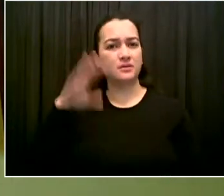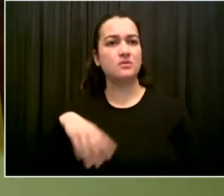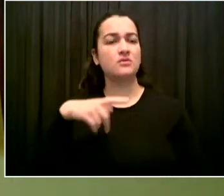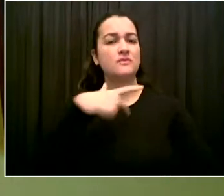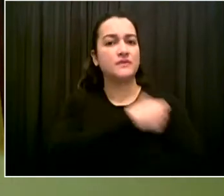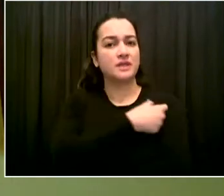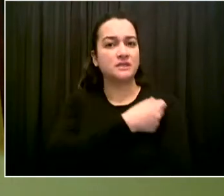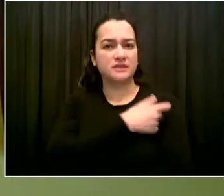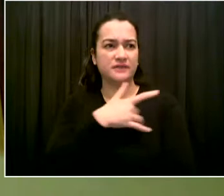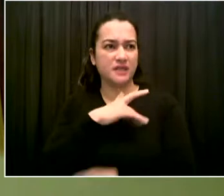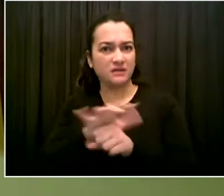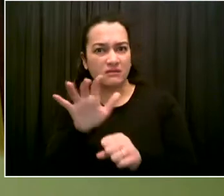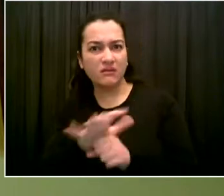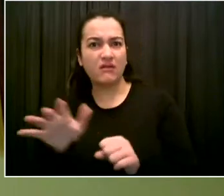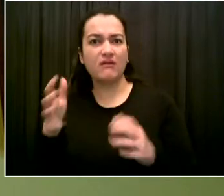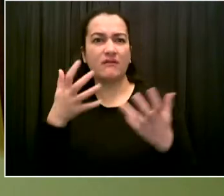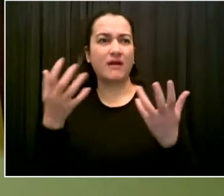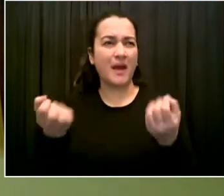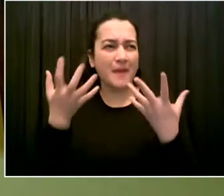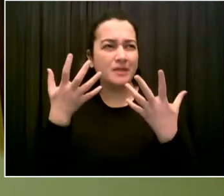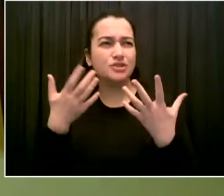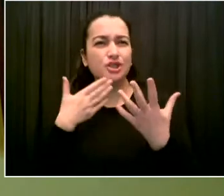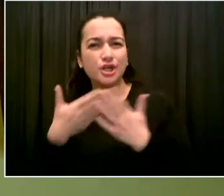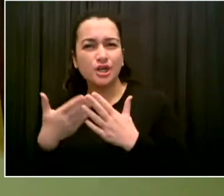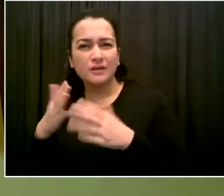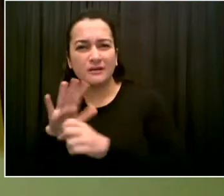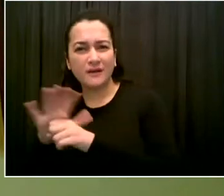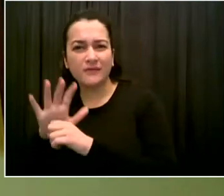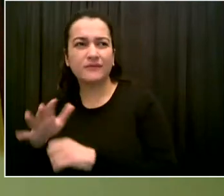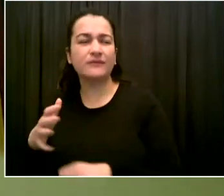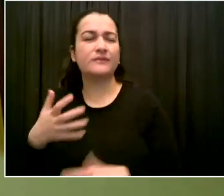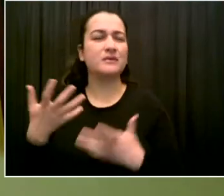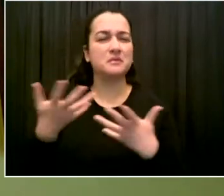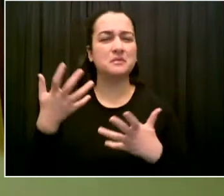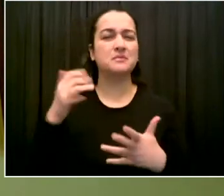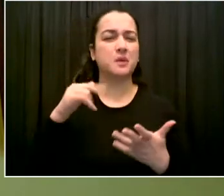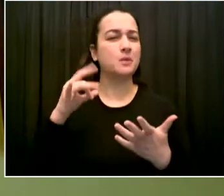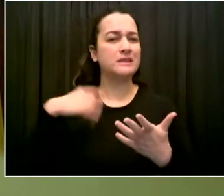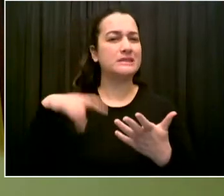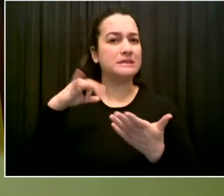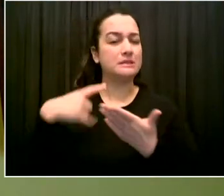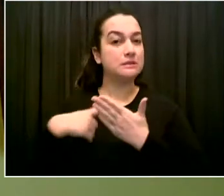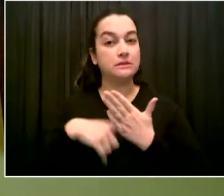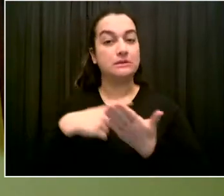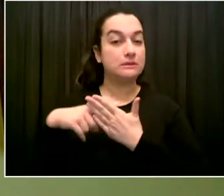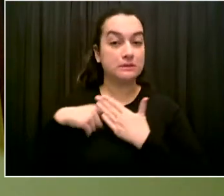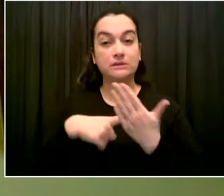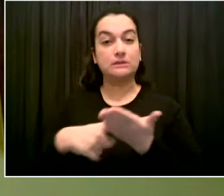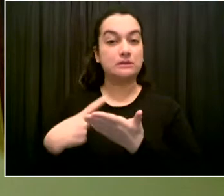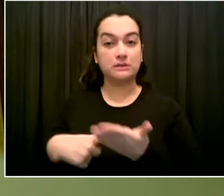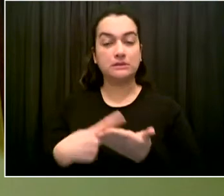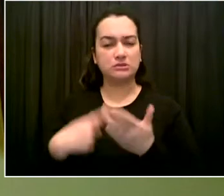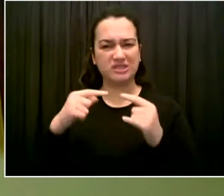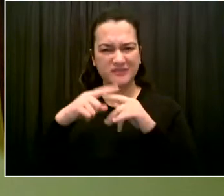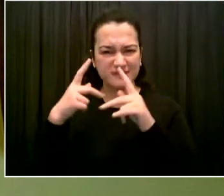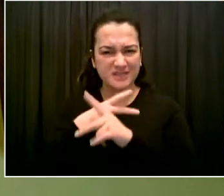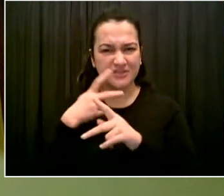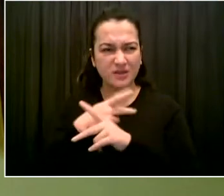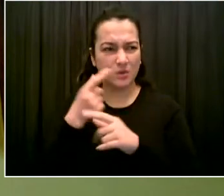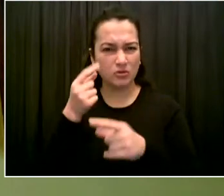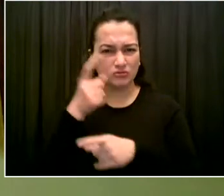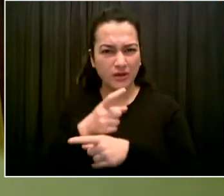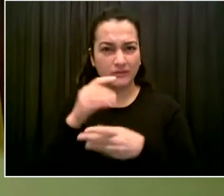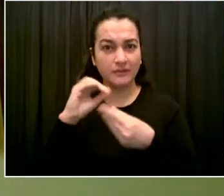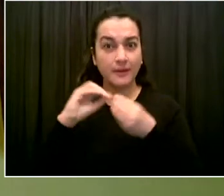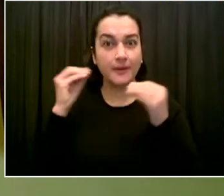feel, close to normal? We're basically focusing on two major issues. One is bringing the rate